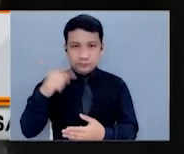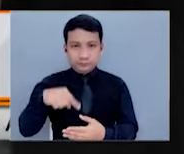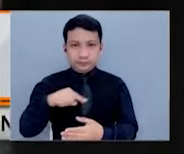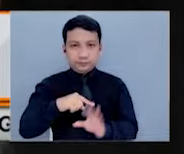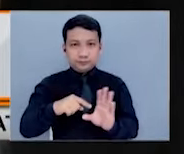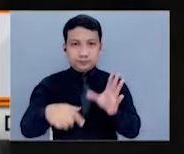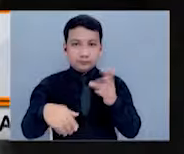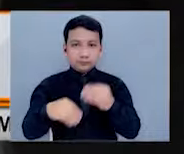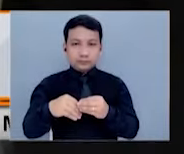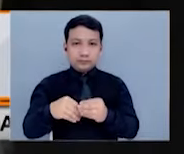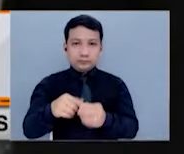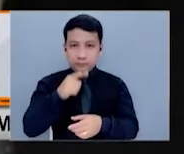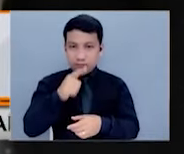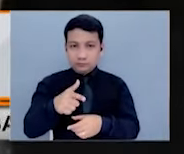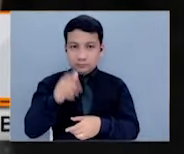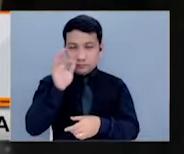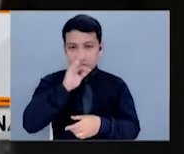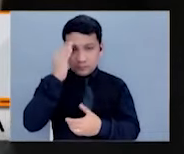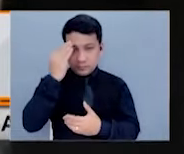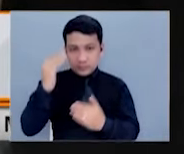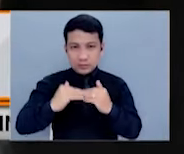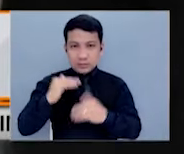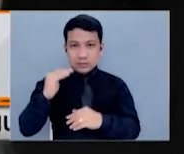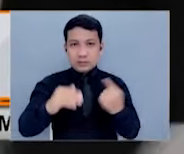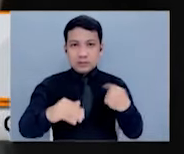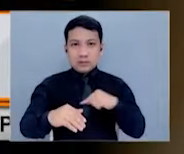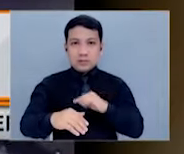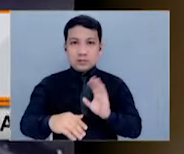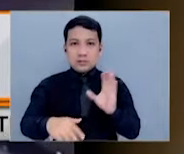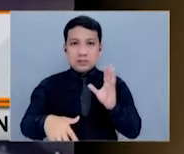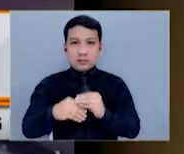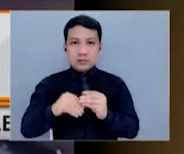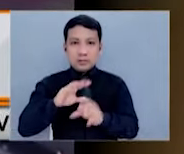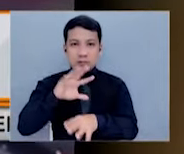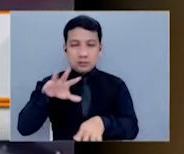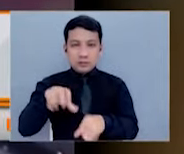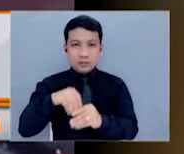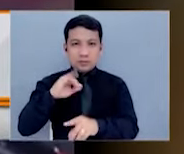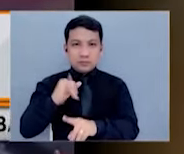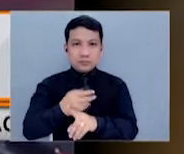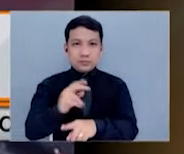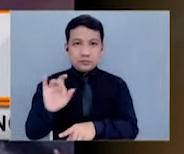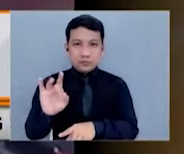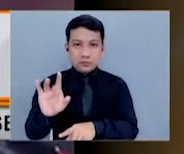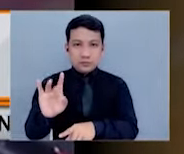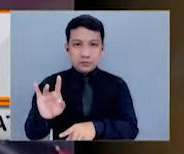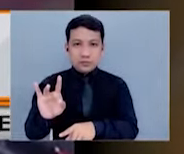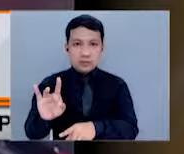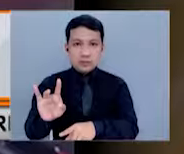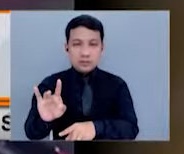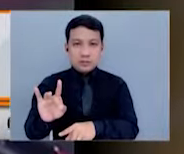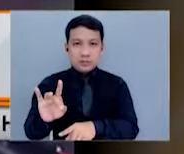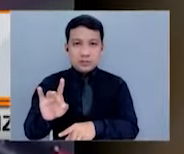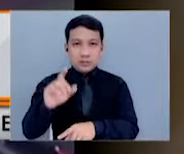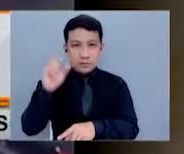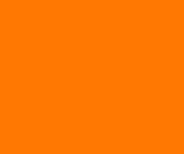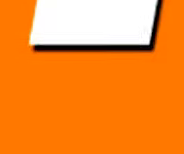lucky Pinoy audience sa crowd para maka-jamming nila sa June 18 sa Smart Araneta